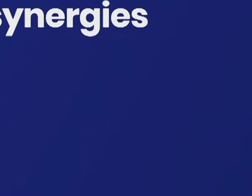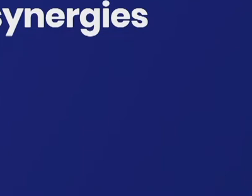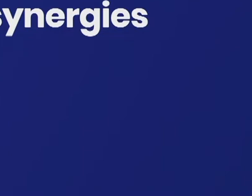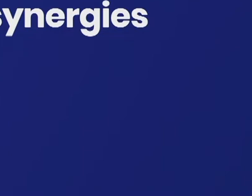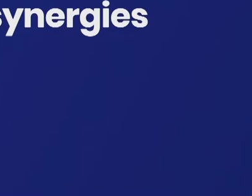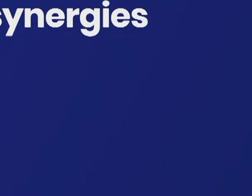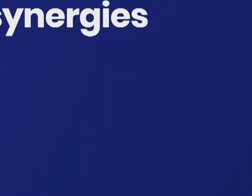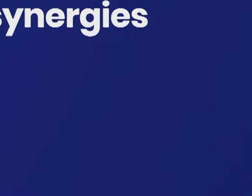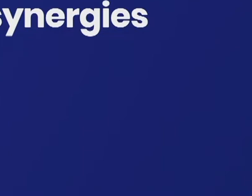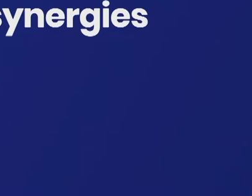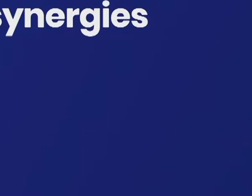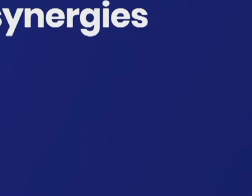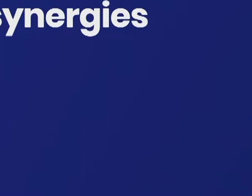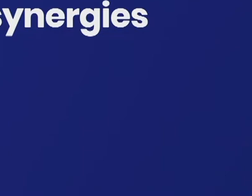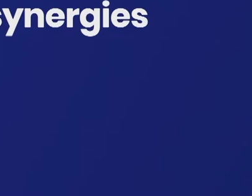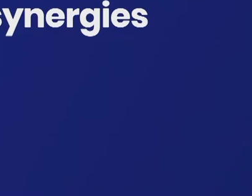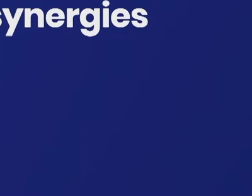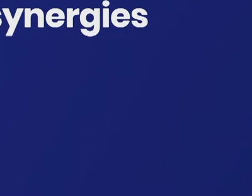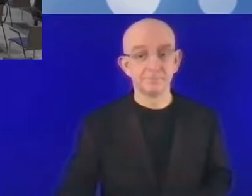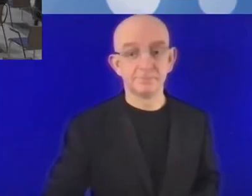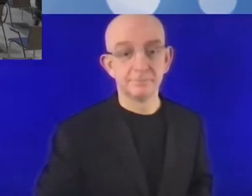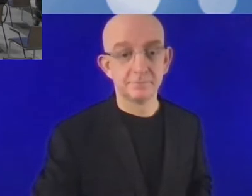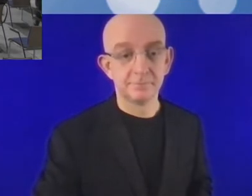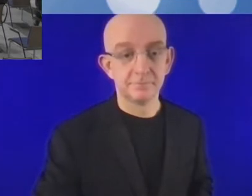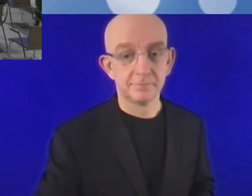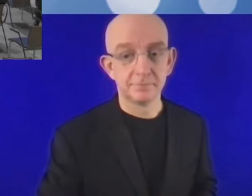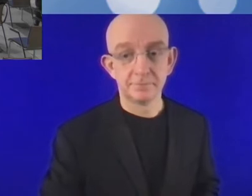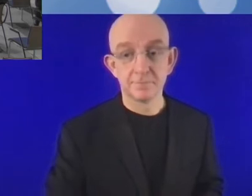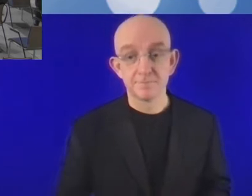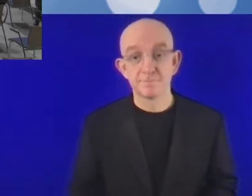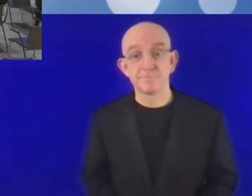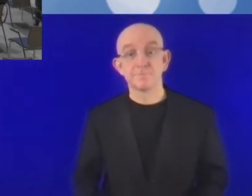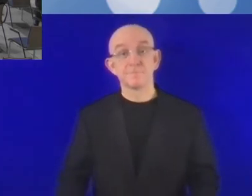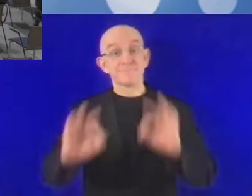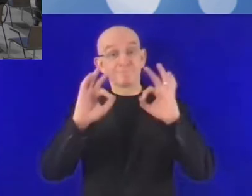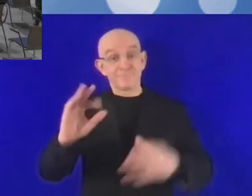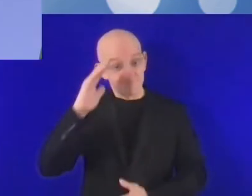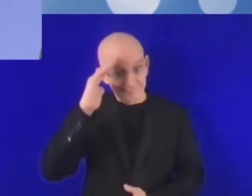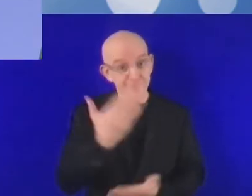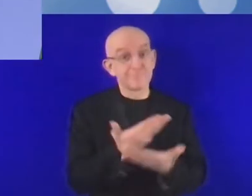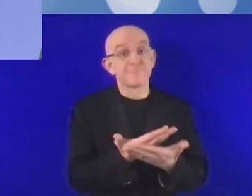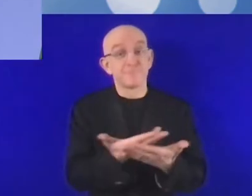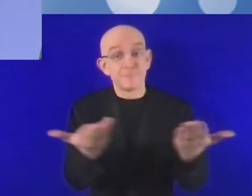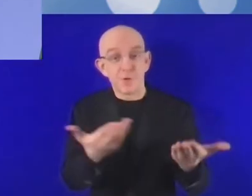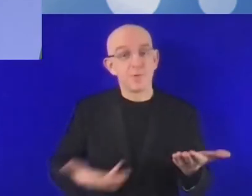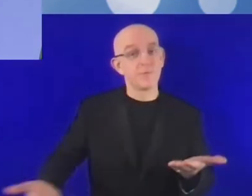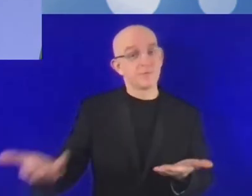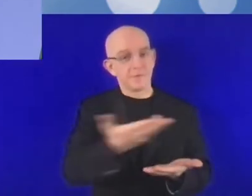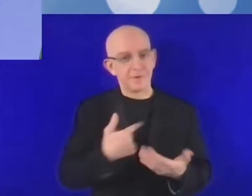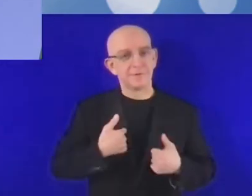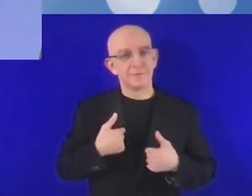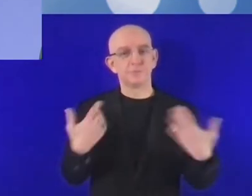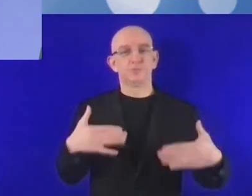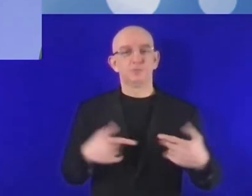next agenda point of the internet governance forum 2021 in poland in katowice high-level plenary panel